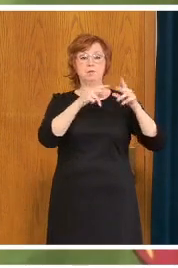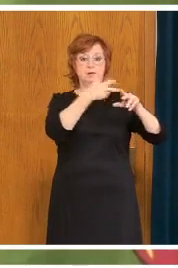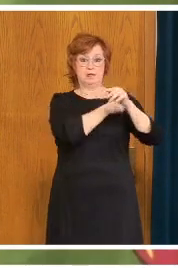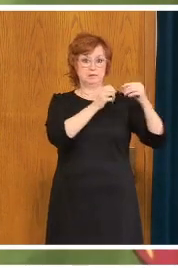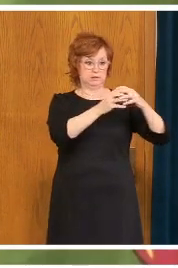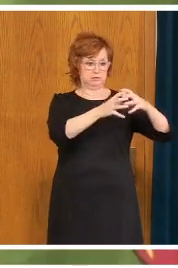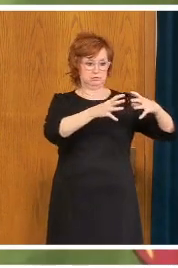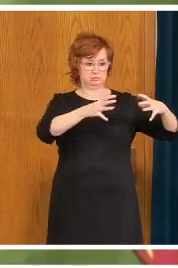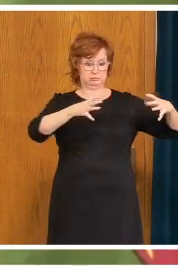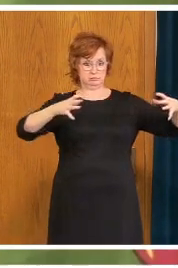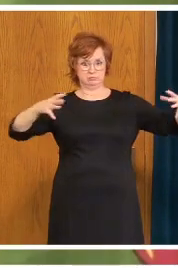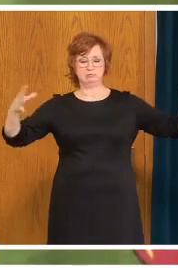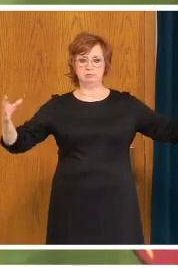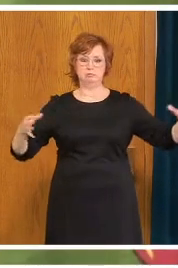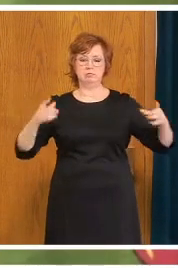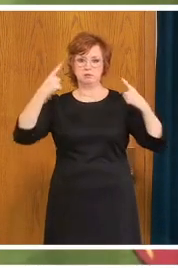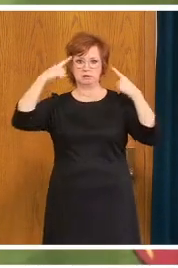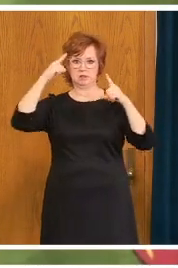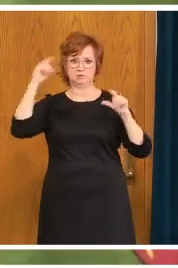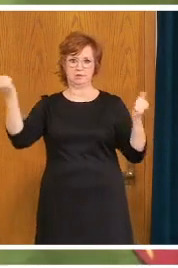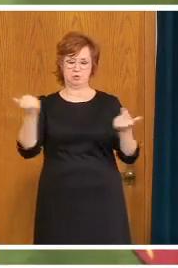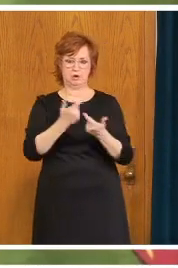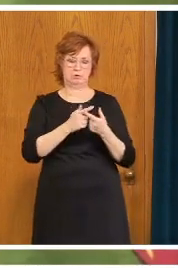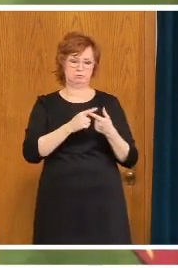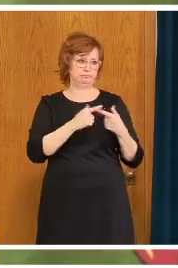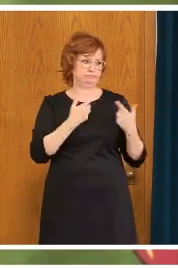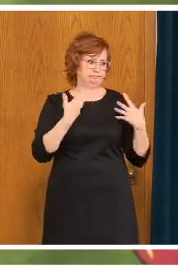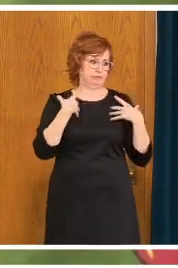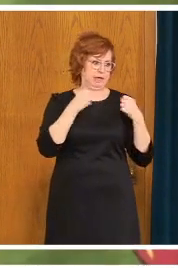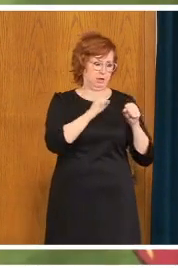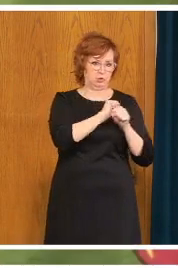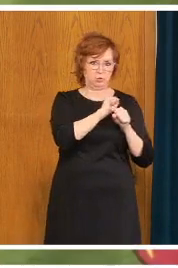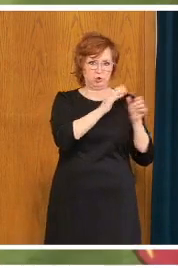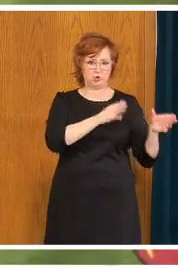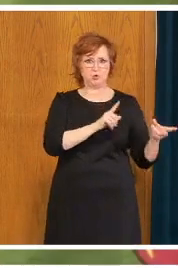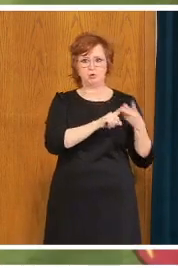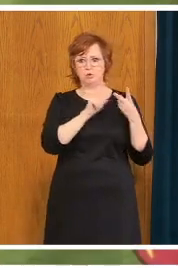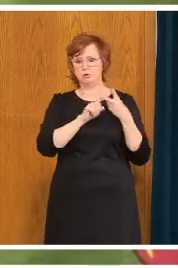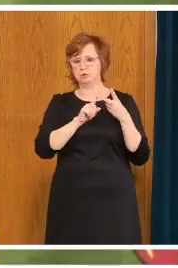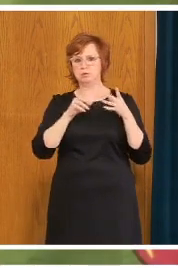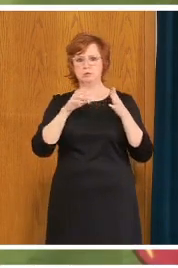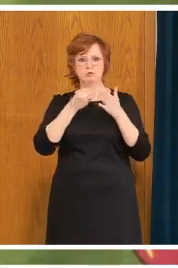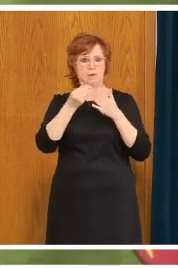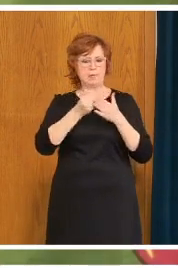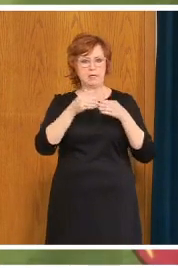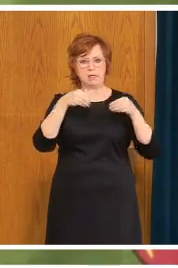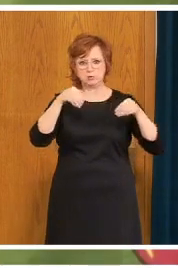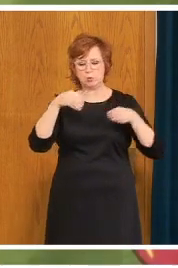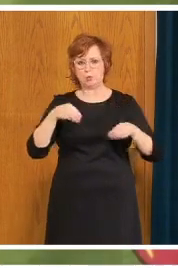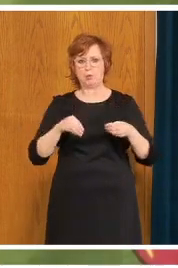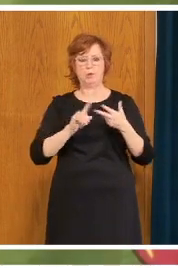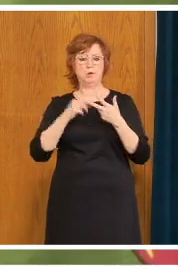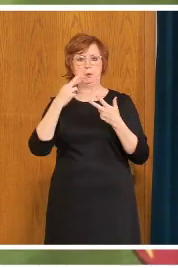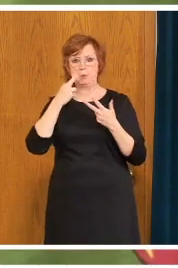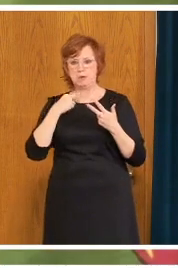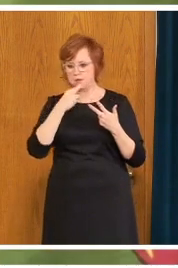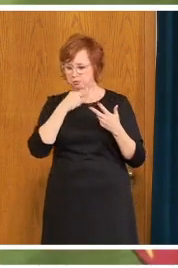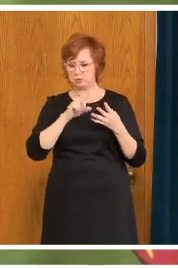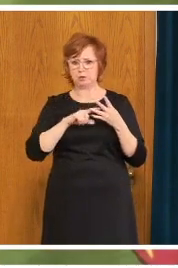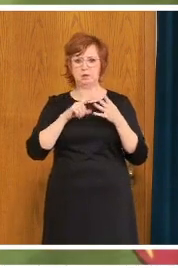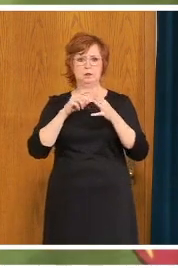in specifically, whether that is in healthcare, whether it is in a retail setting, whether it's a restaurant setting, whether